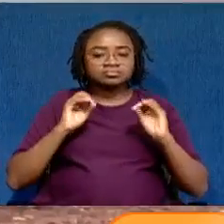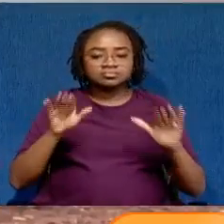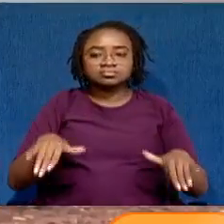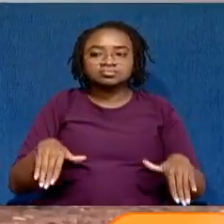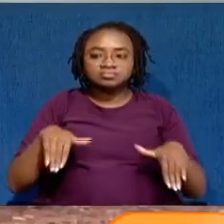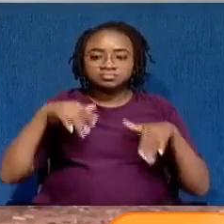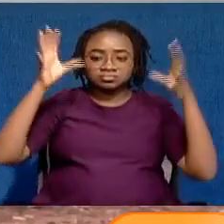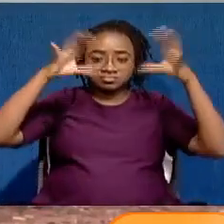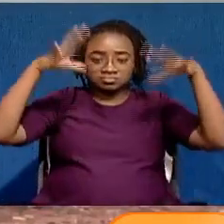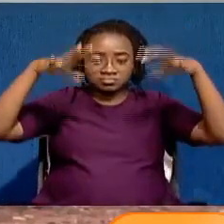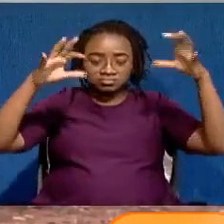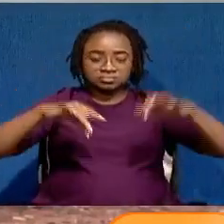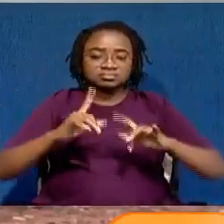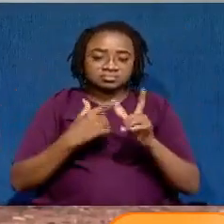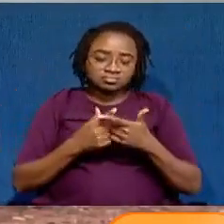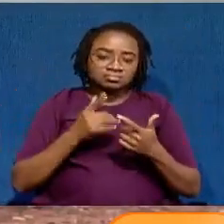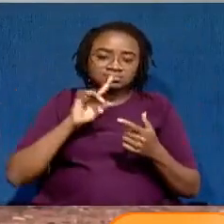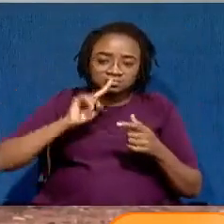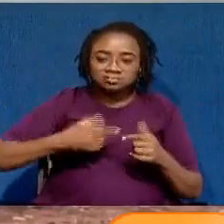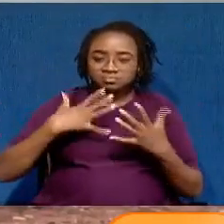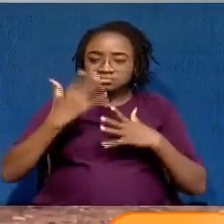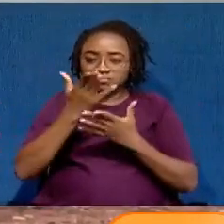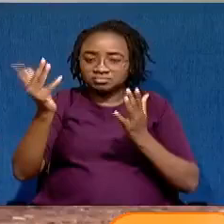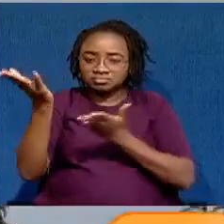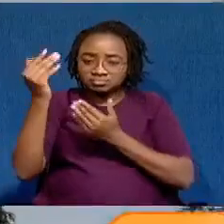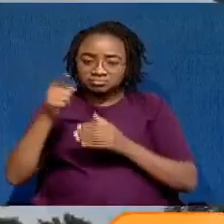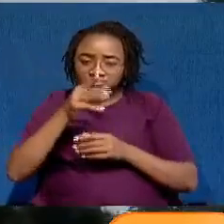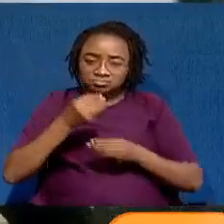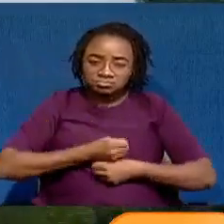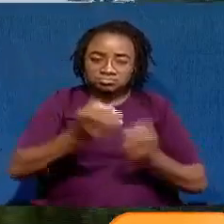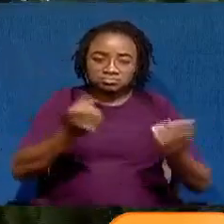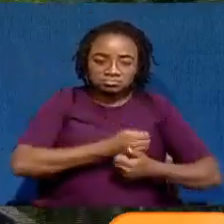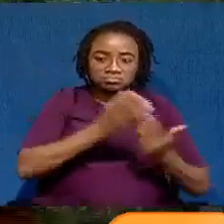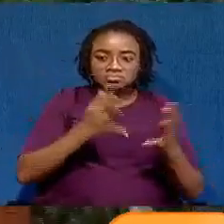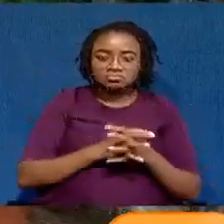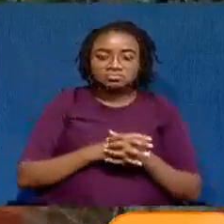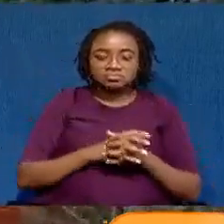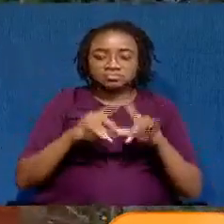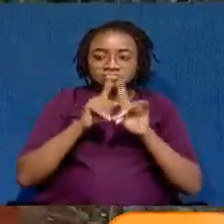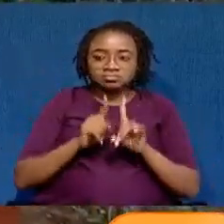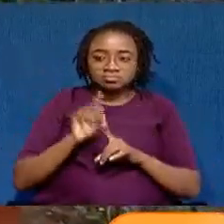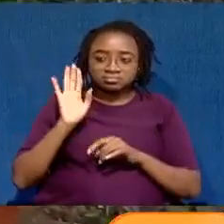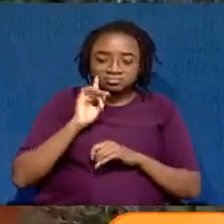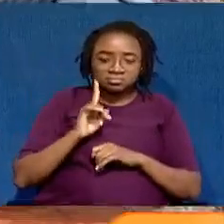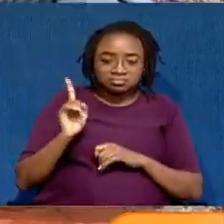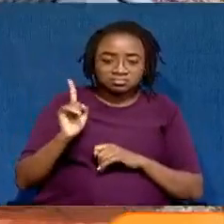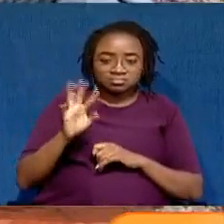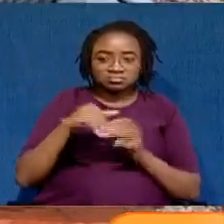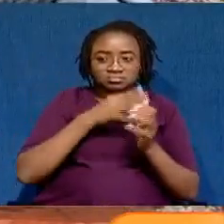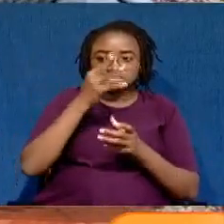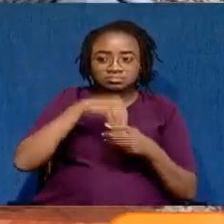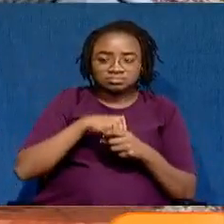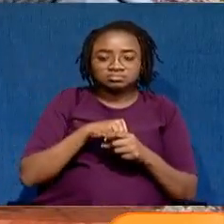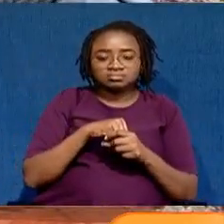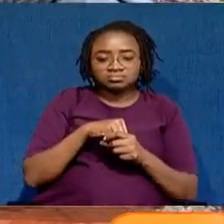of course the market is there, supply, people are expecting for you to supply. Her new approach integrates fish ponds and